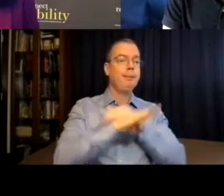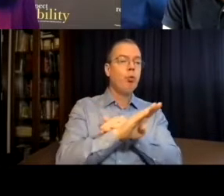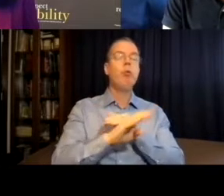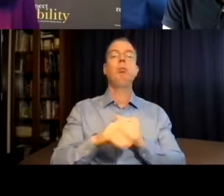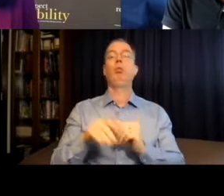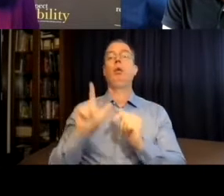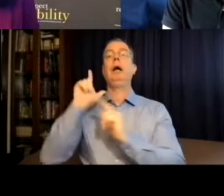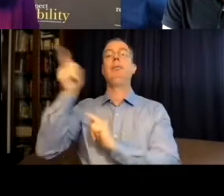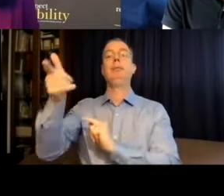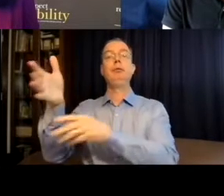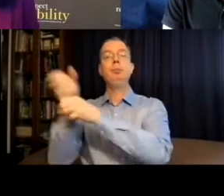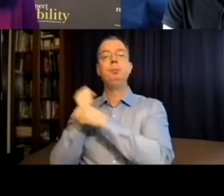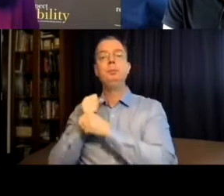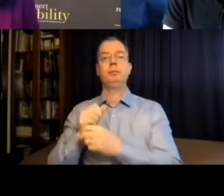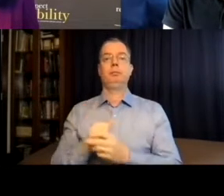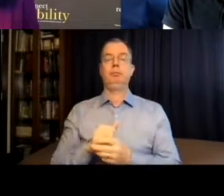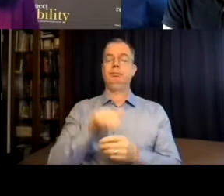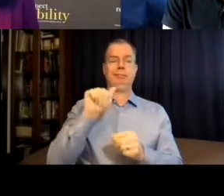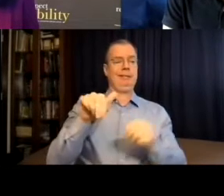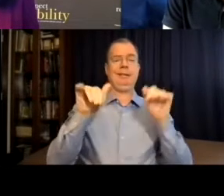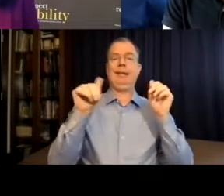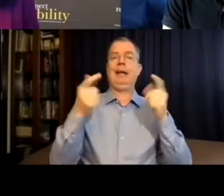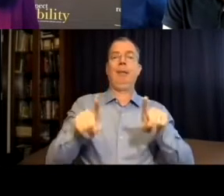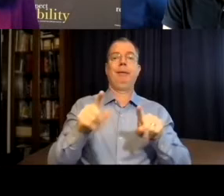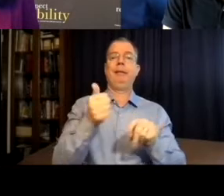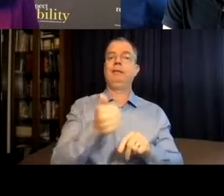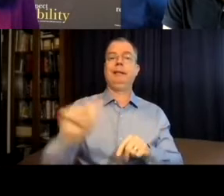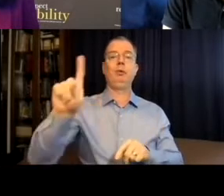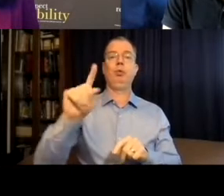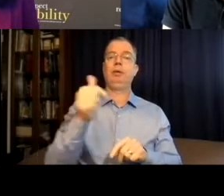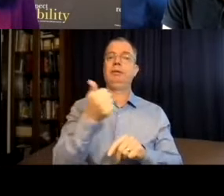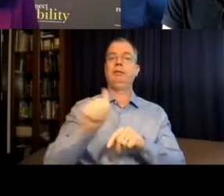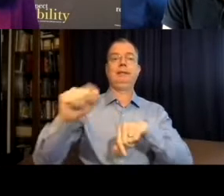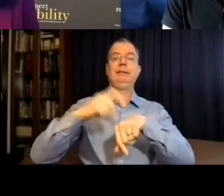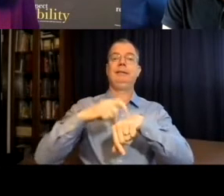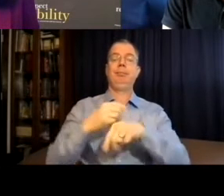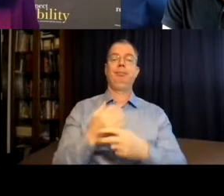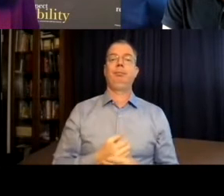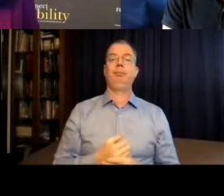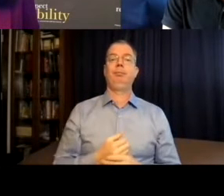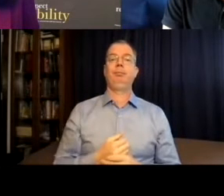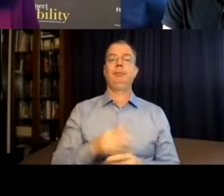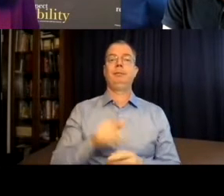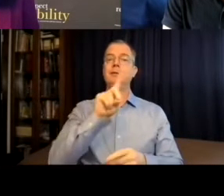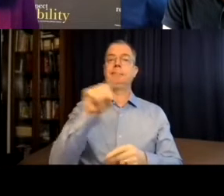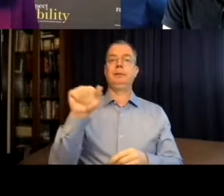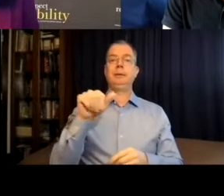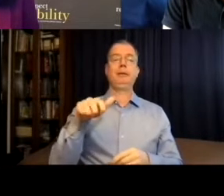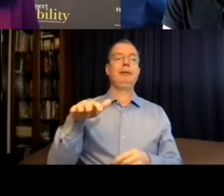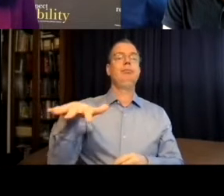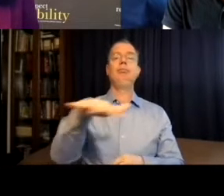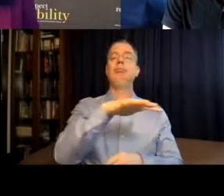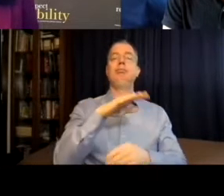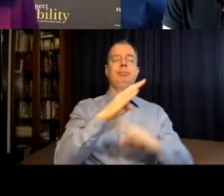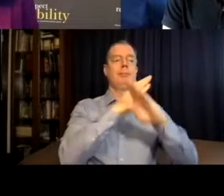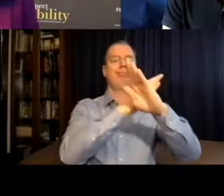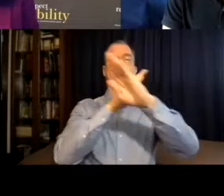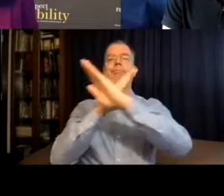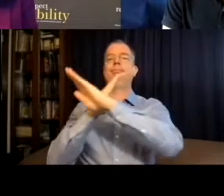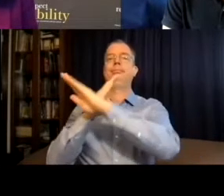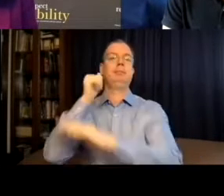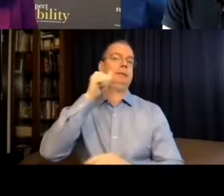non-visible. It can be from birth or required later. It can happen to anyone at any time.